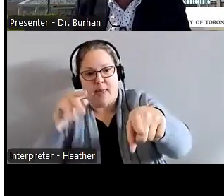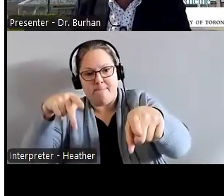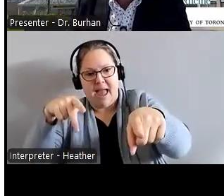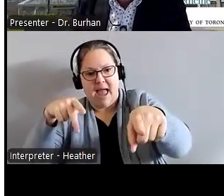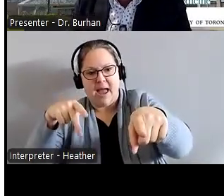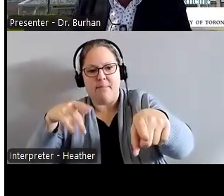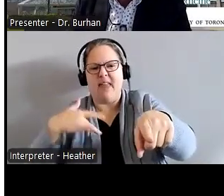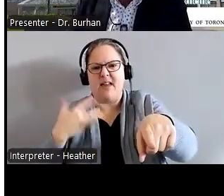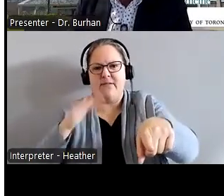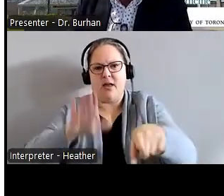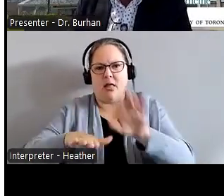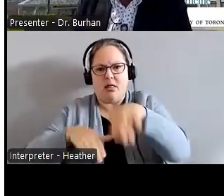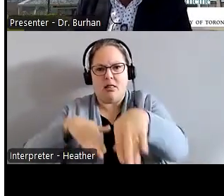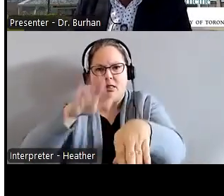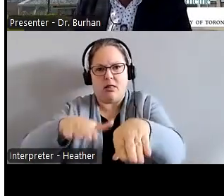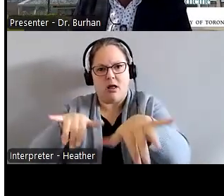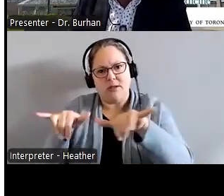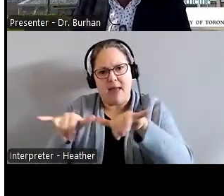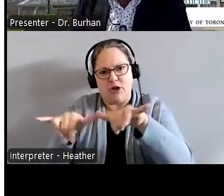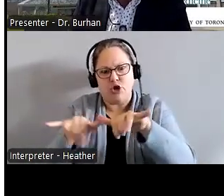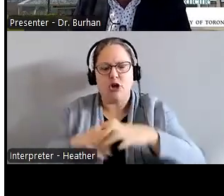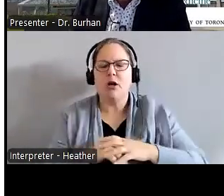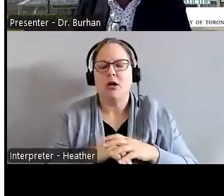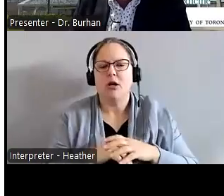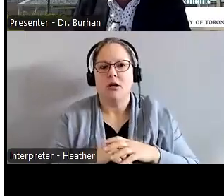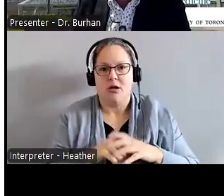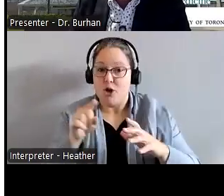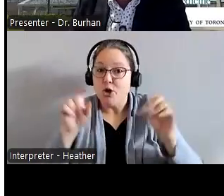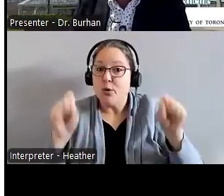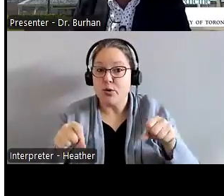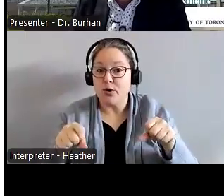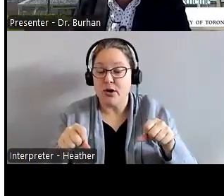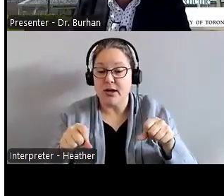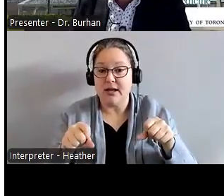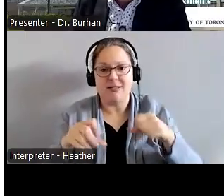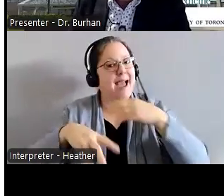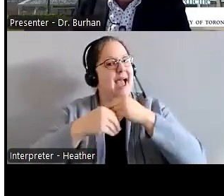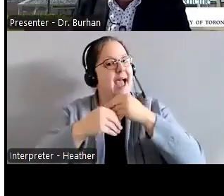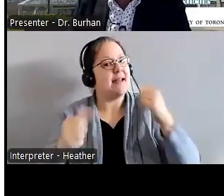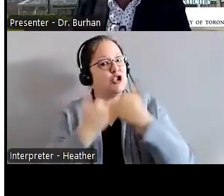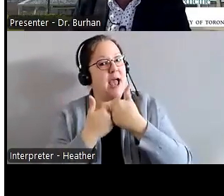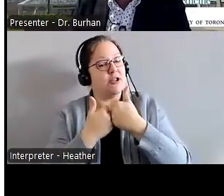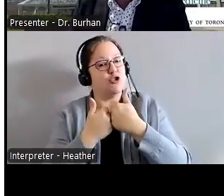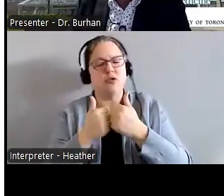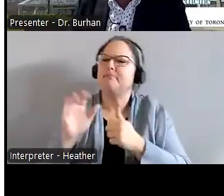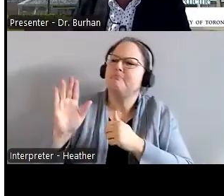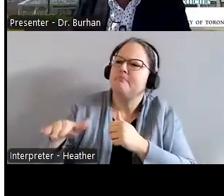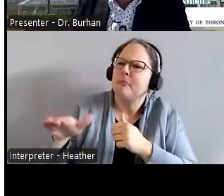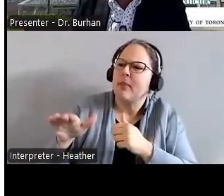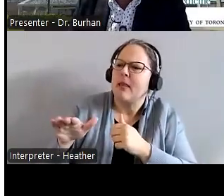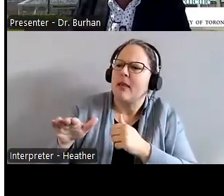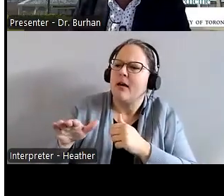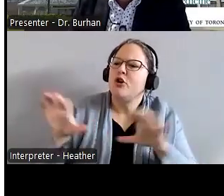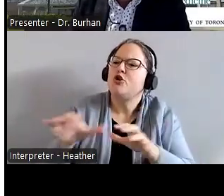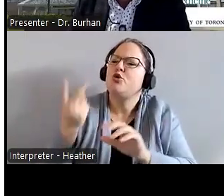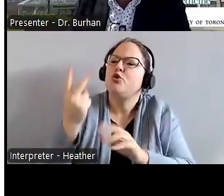sensors and so on. But then you can also add a challenge by asking them to do what they call the dual